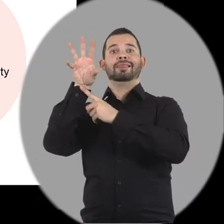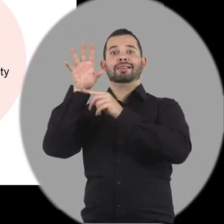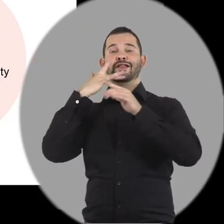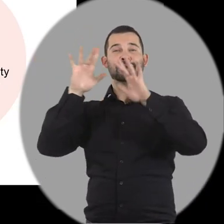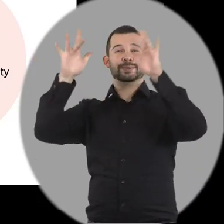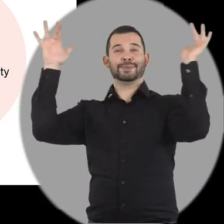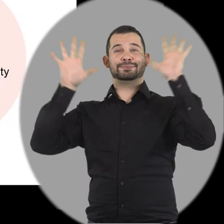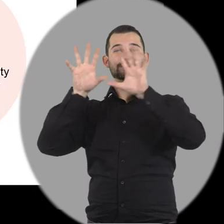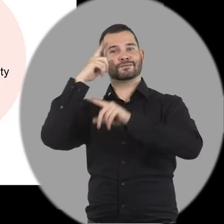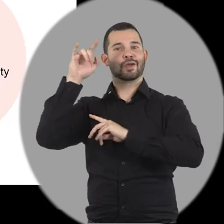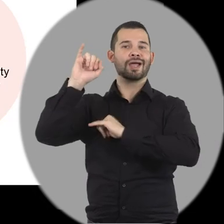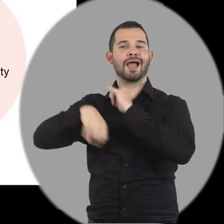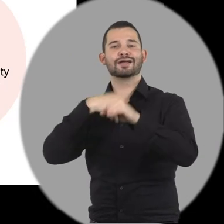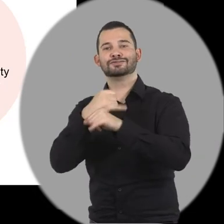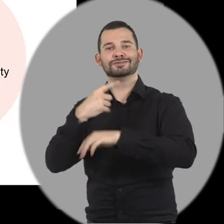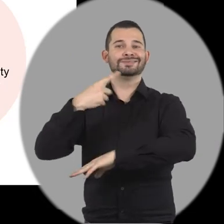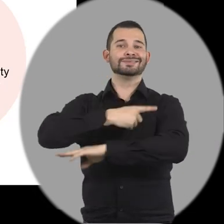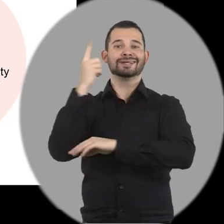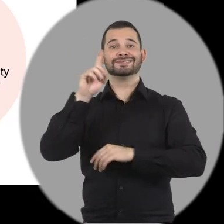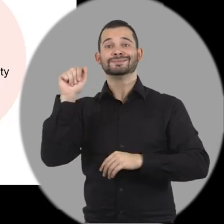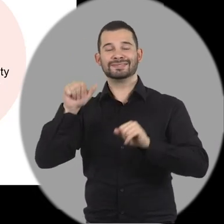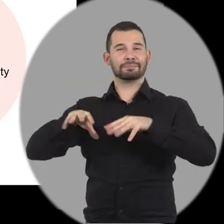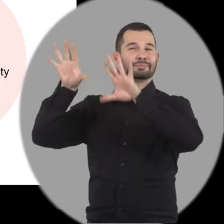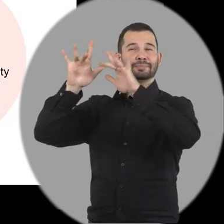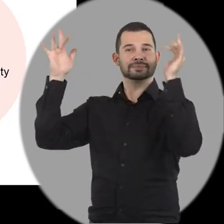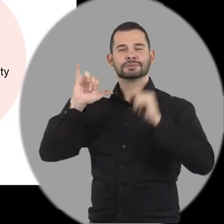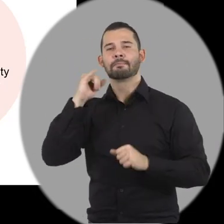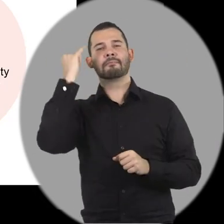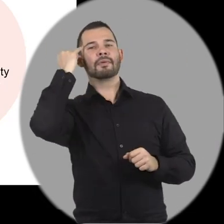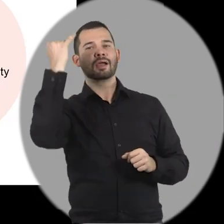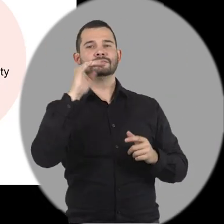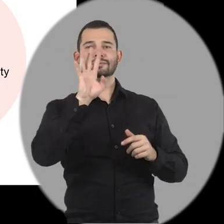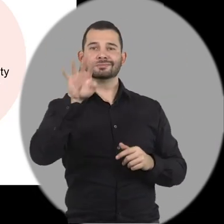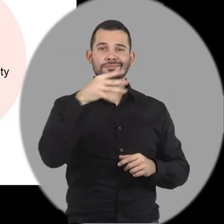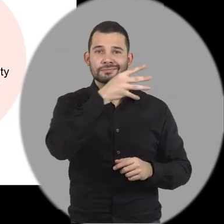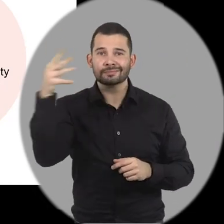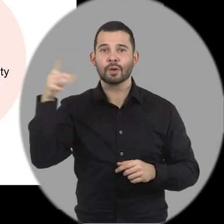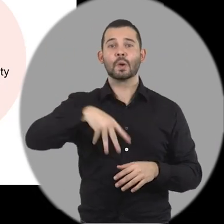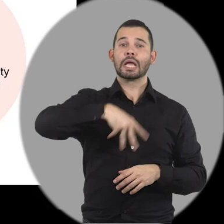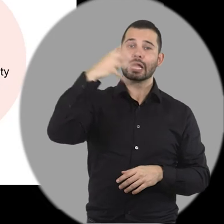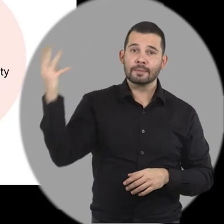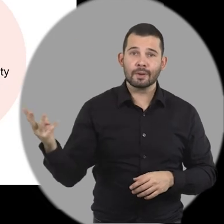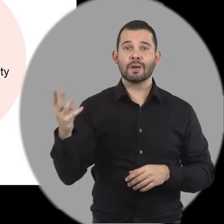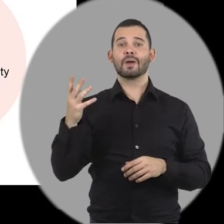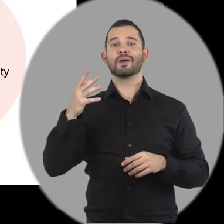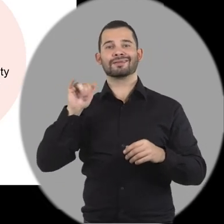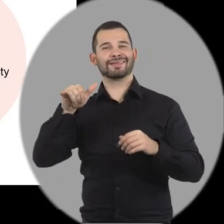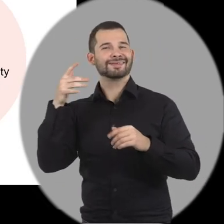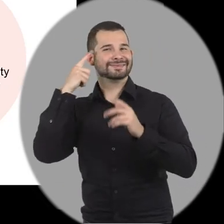Disabilities, similar to the rainbow lights depicted on the vision slide at the beginning of the presentation. With a focus on creating trusting